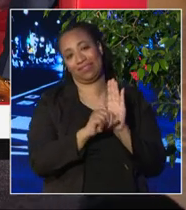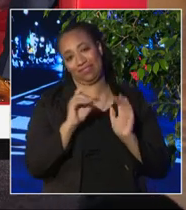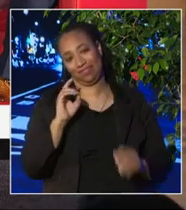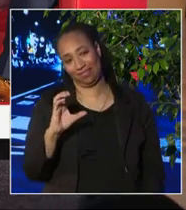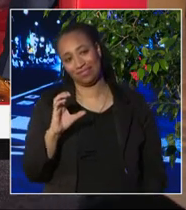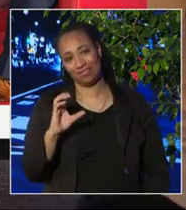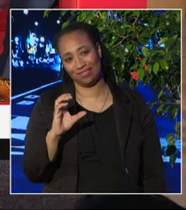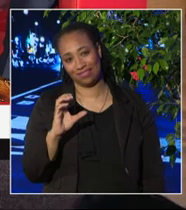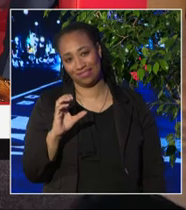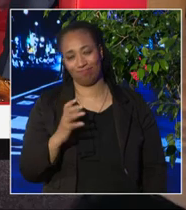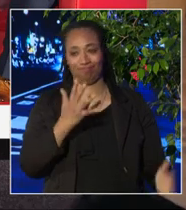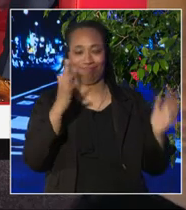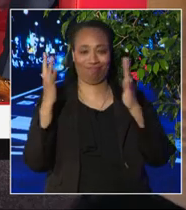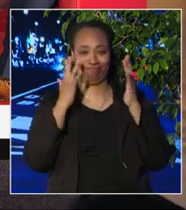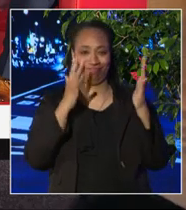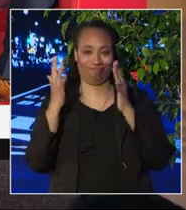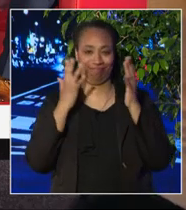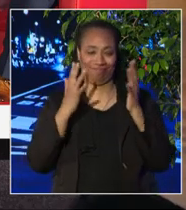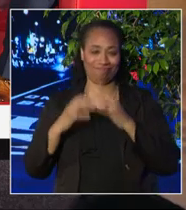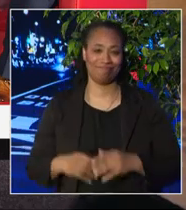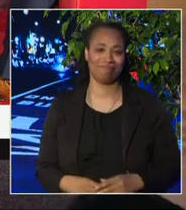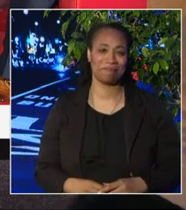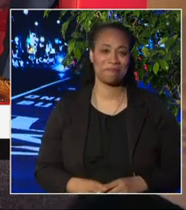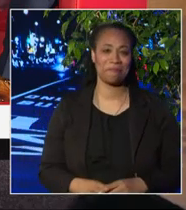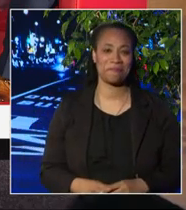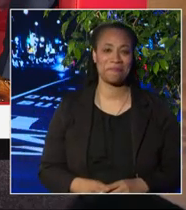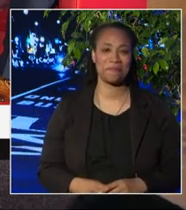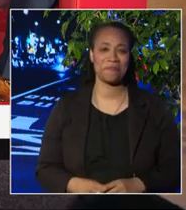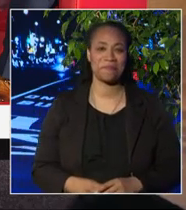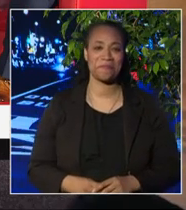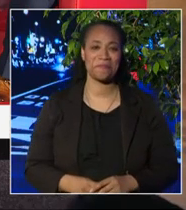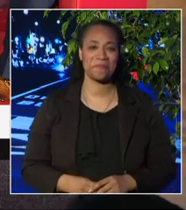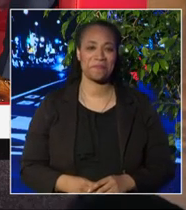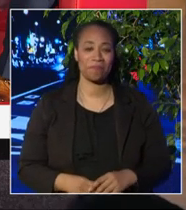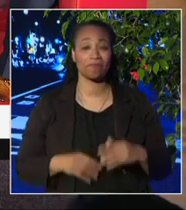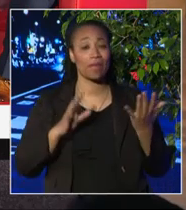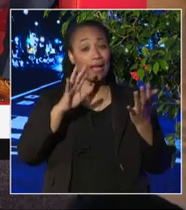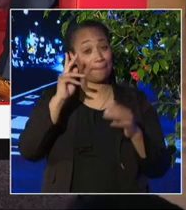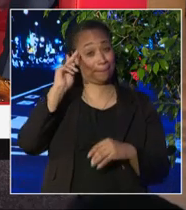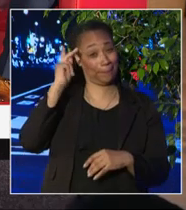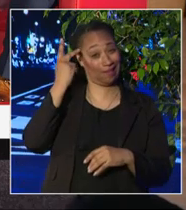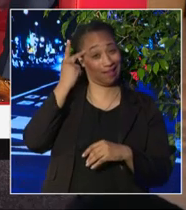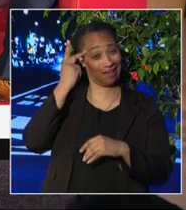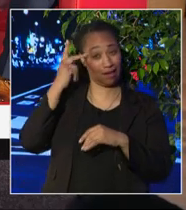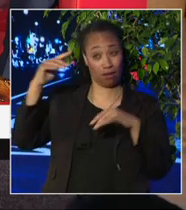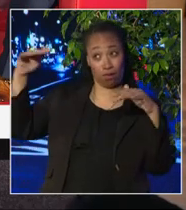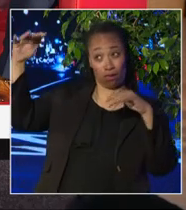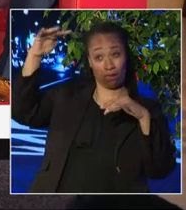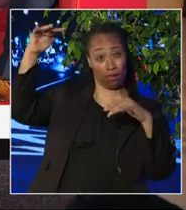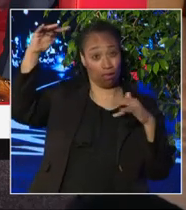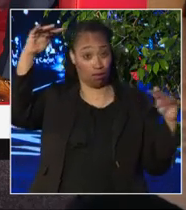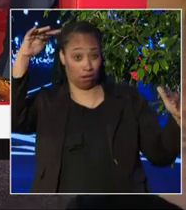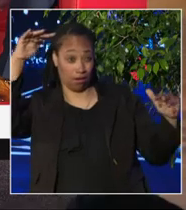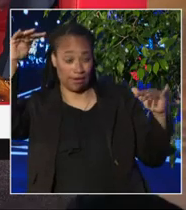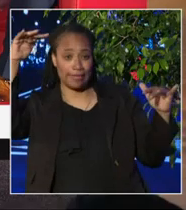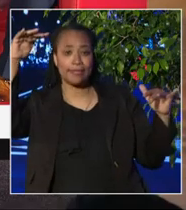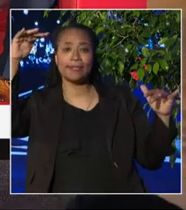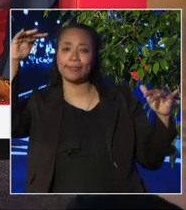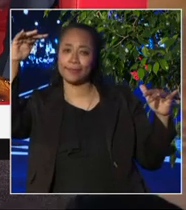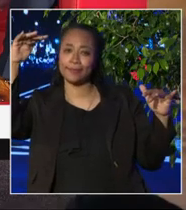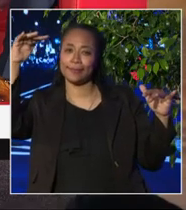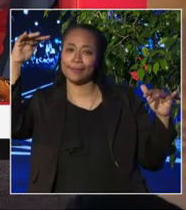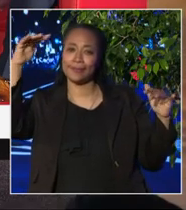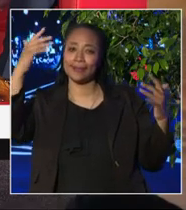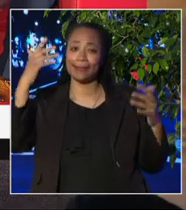So the political and the Democratic, the small d Democratic problem is that we